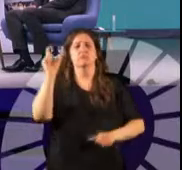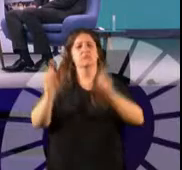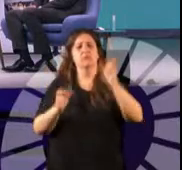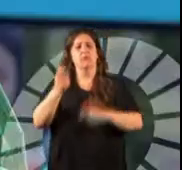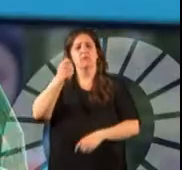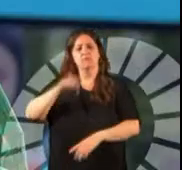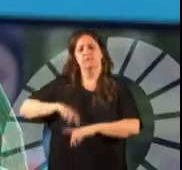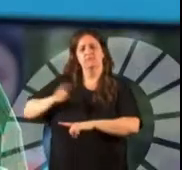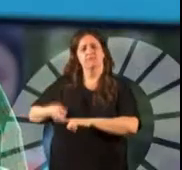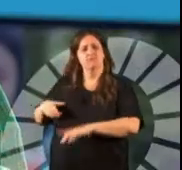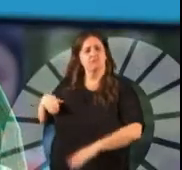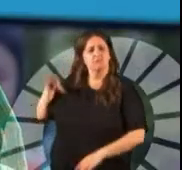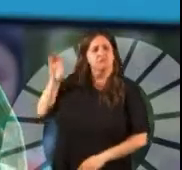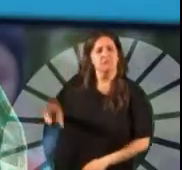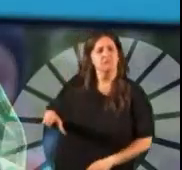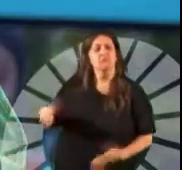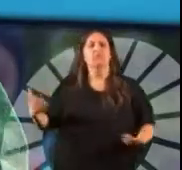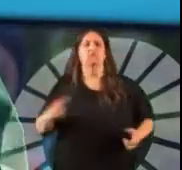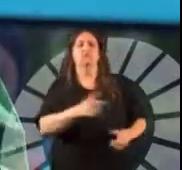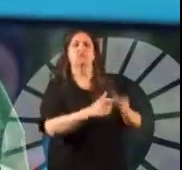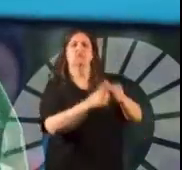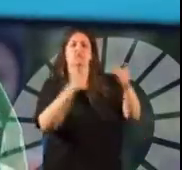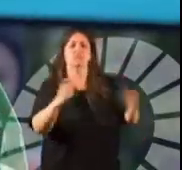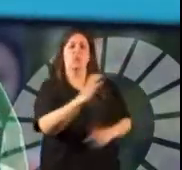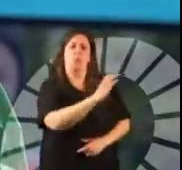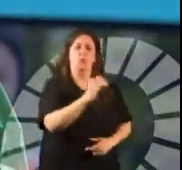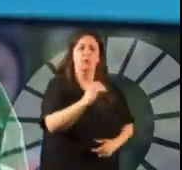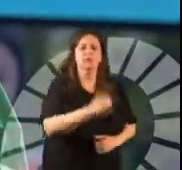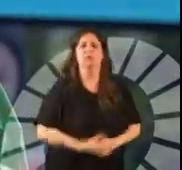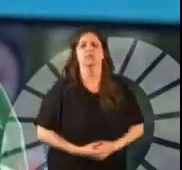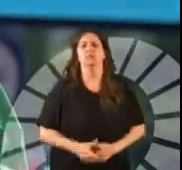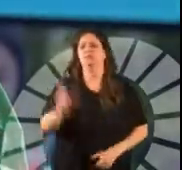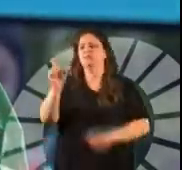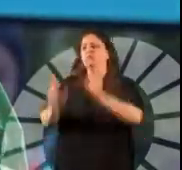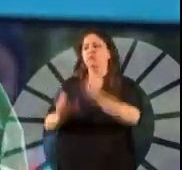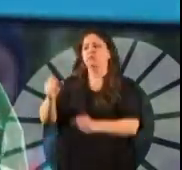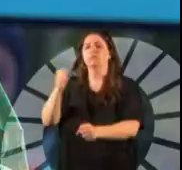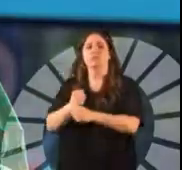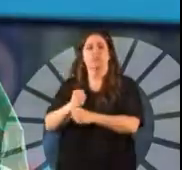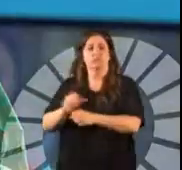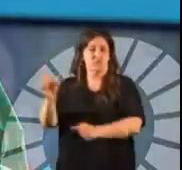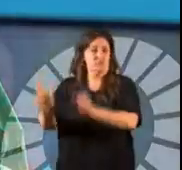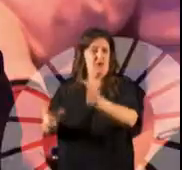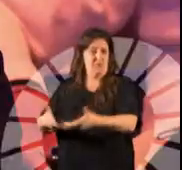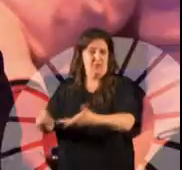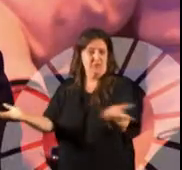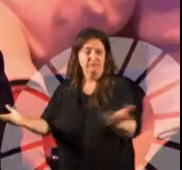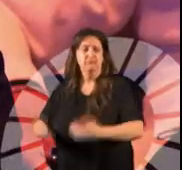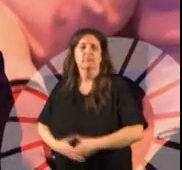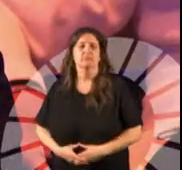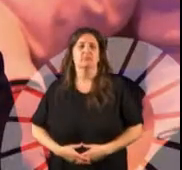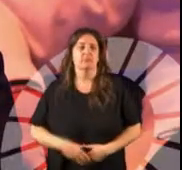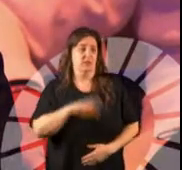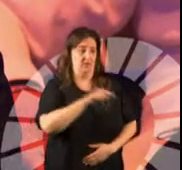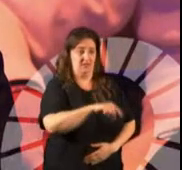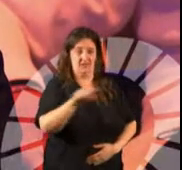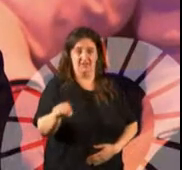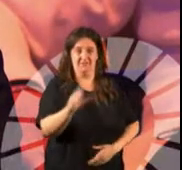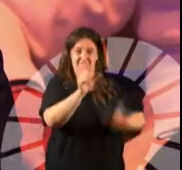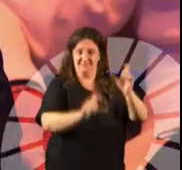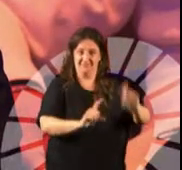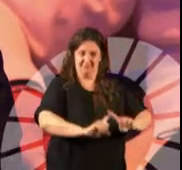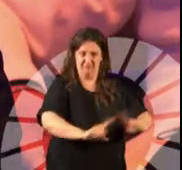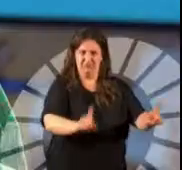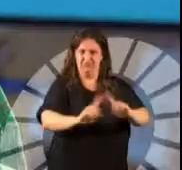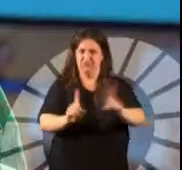were already part and parcel of fighting for change for women. I also